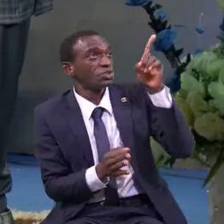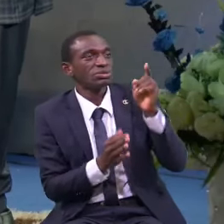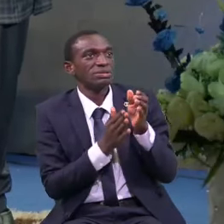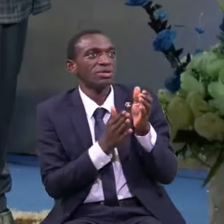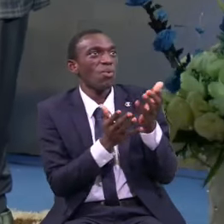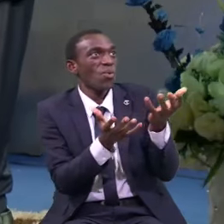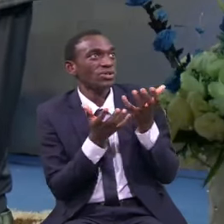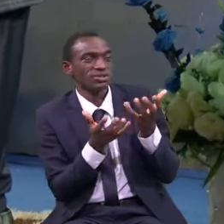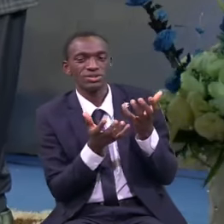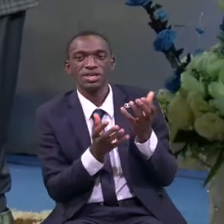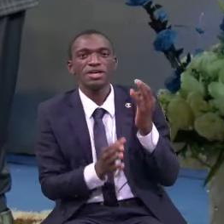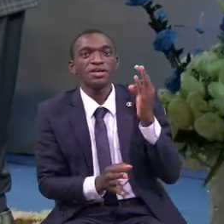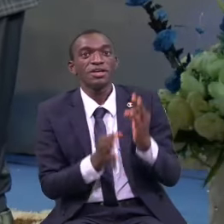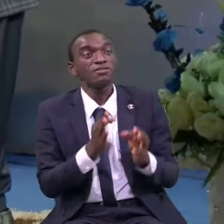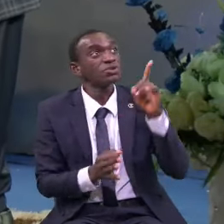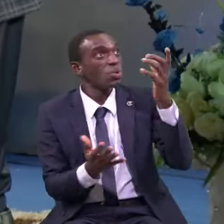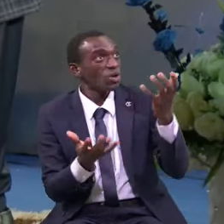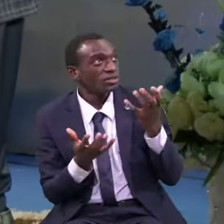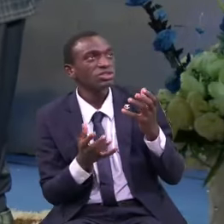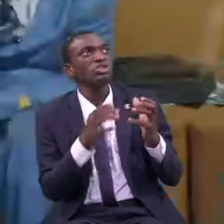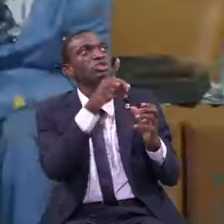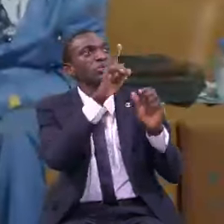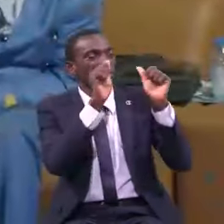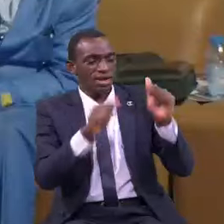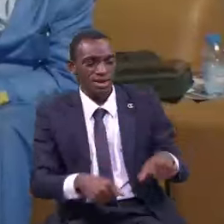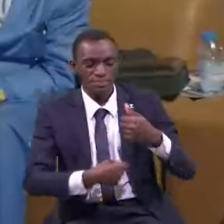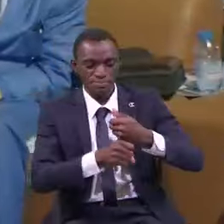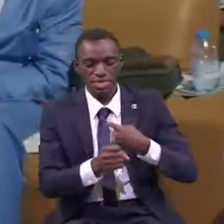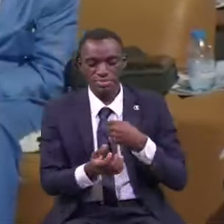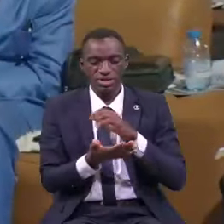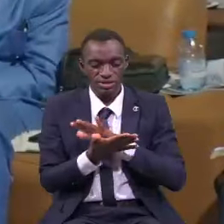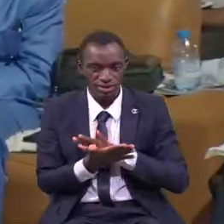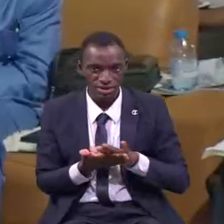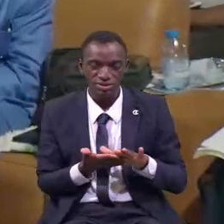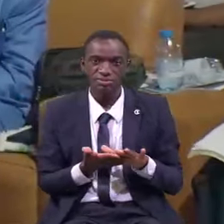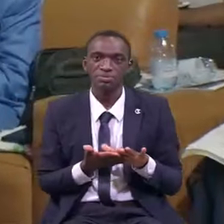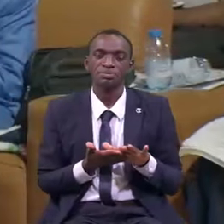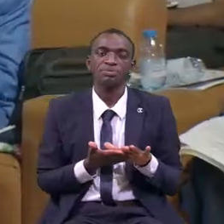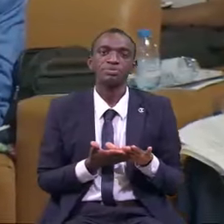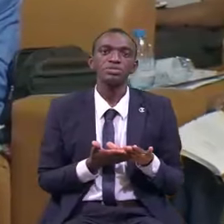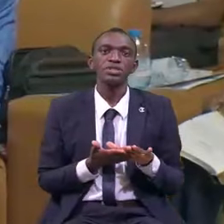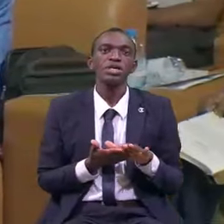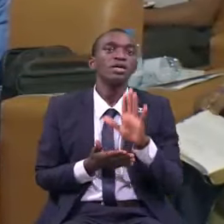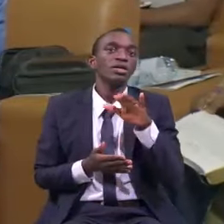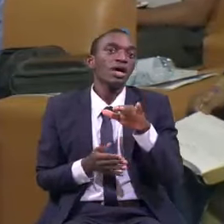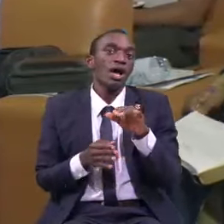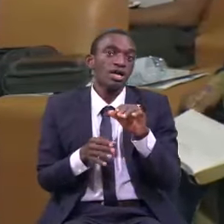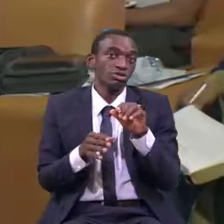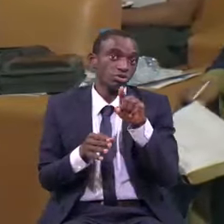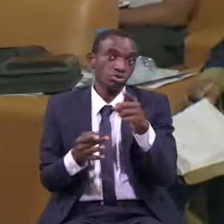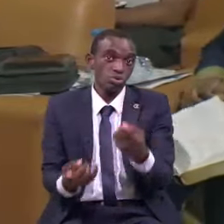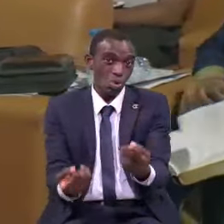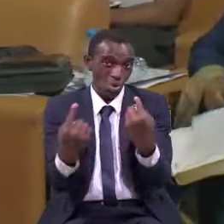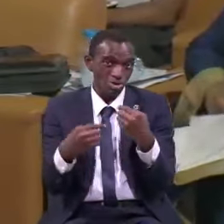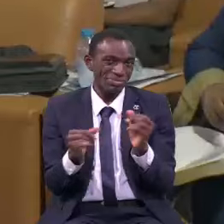desire, you can make me clean. And as you come as a leper